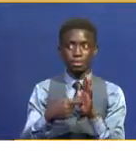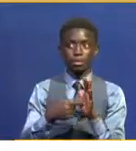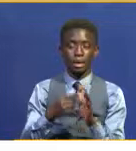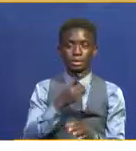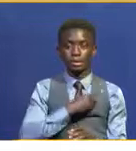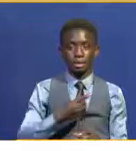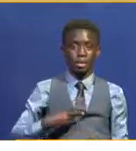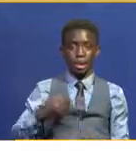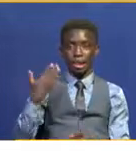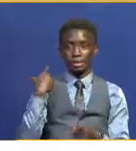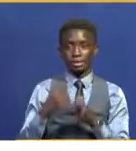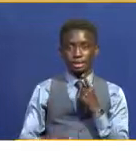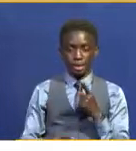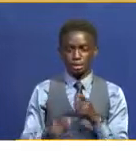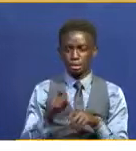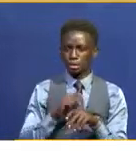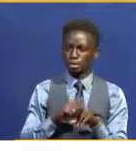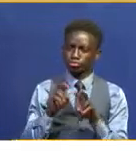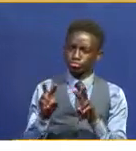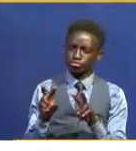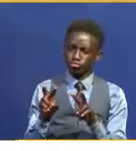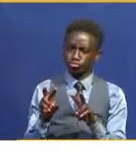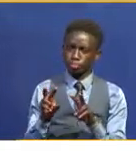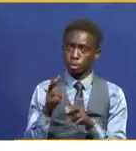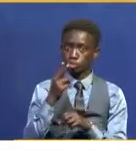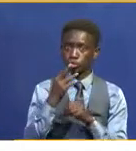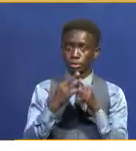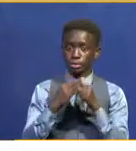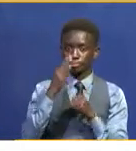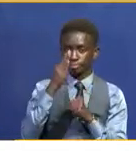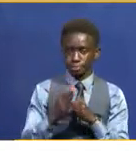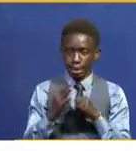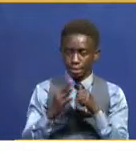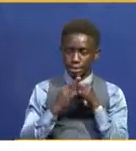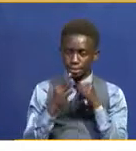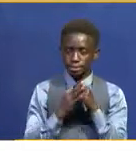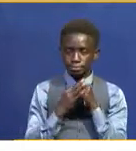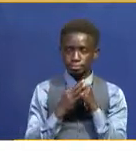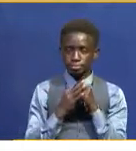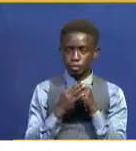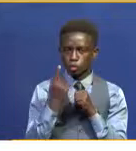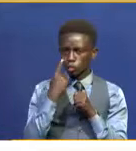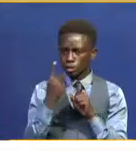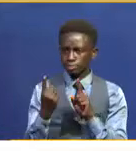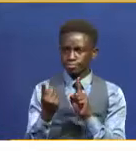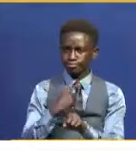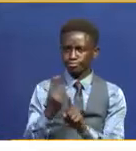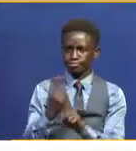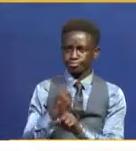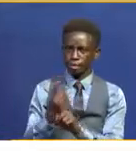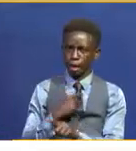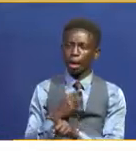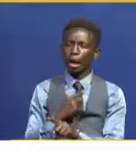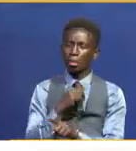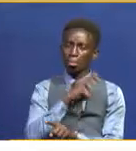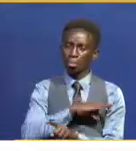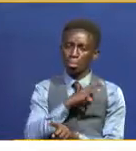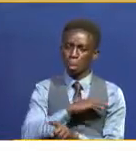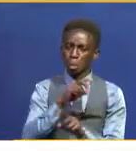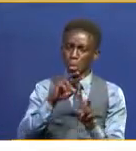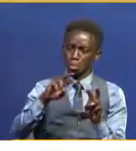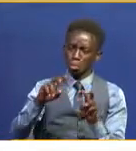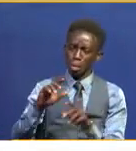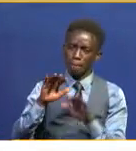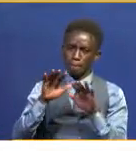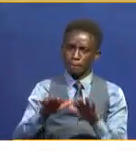and then when you look at the 28th of August, the return in general, you look at the whole market, is